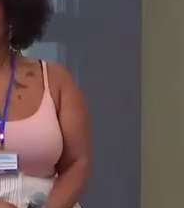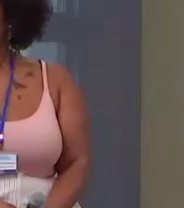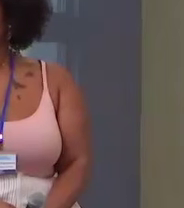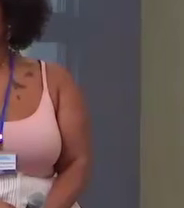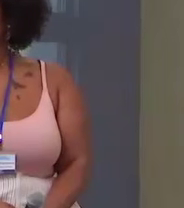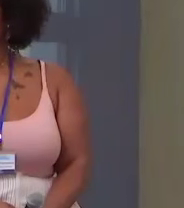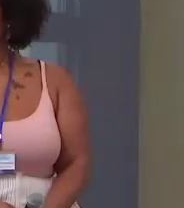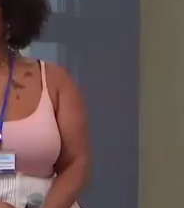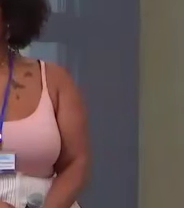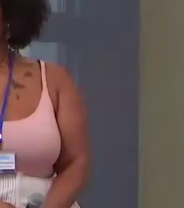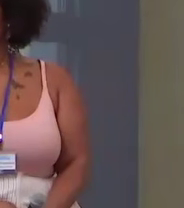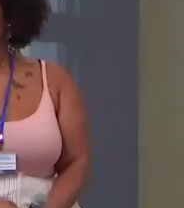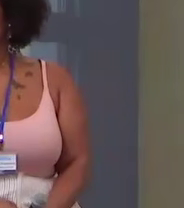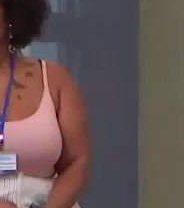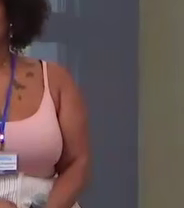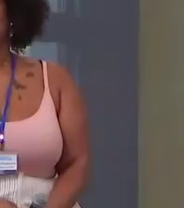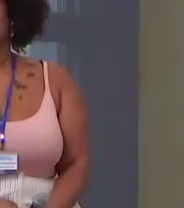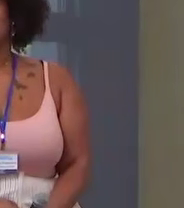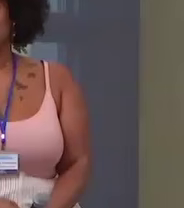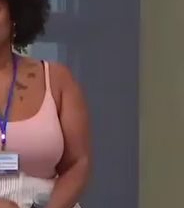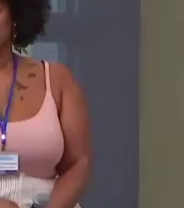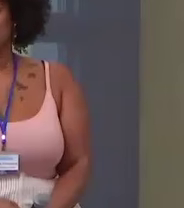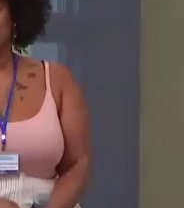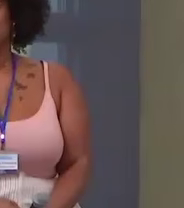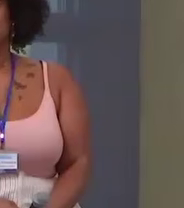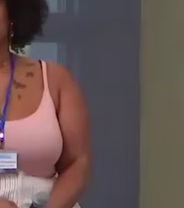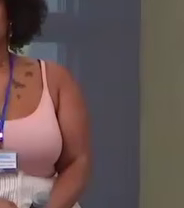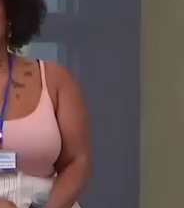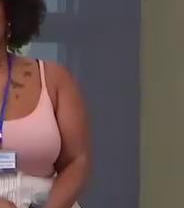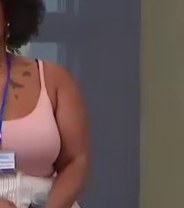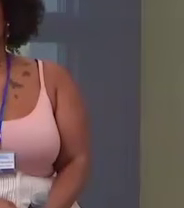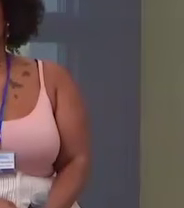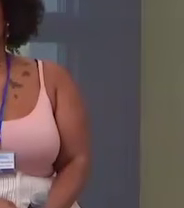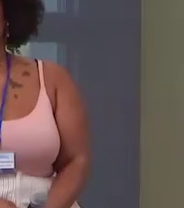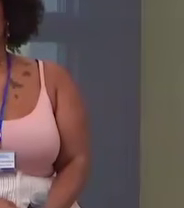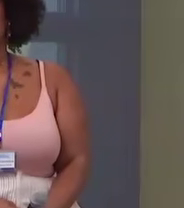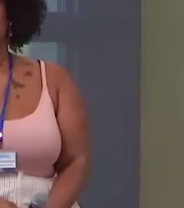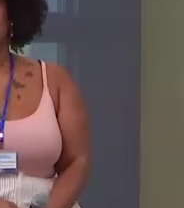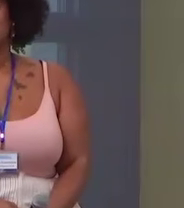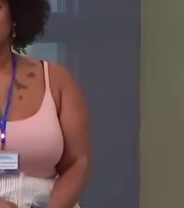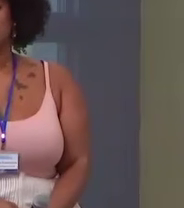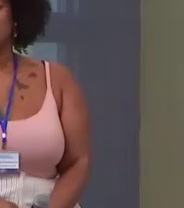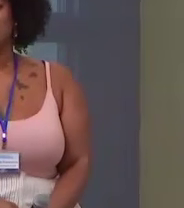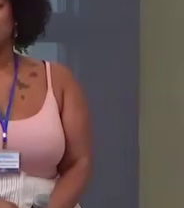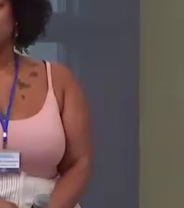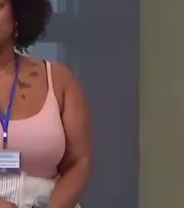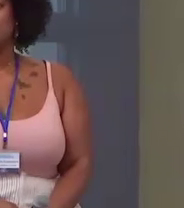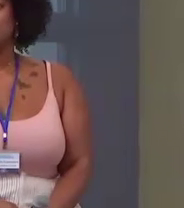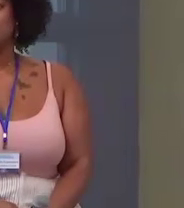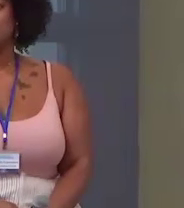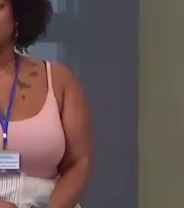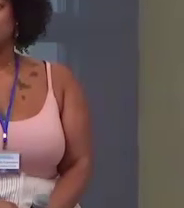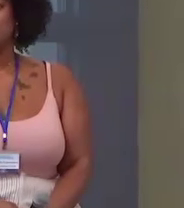And also there's concierge nursing. And so looking into different avenues of your career path that may have